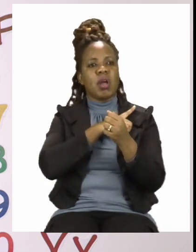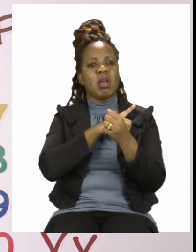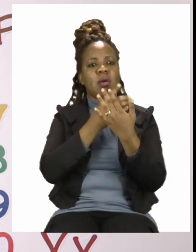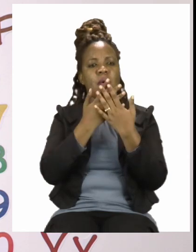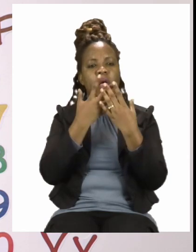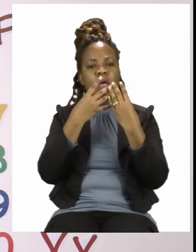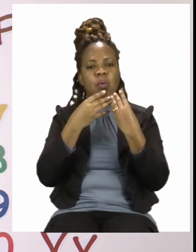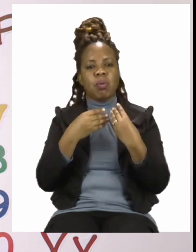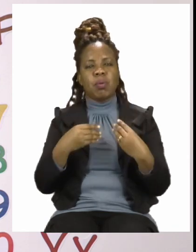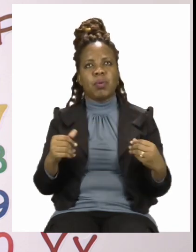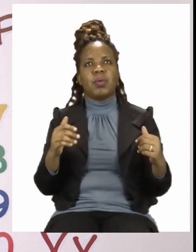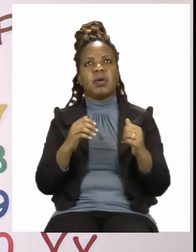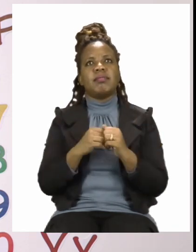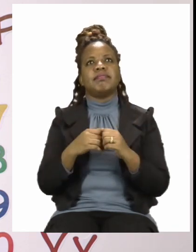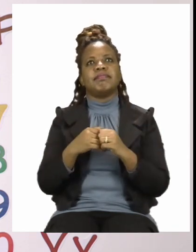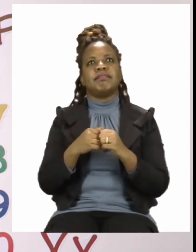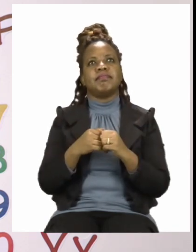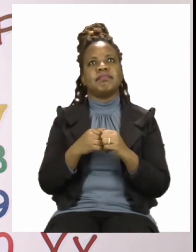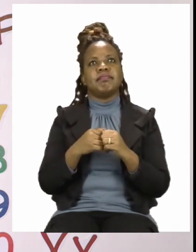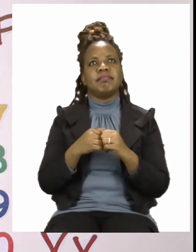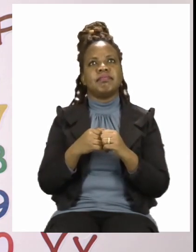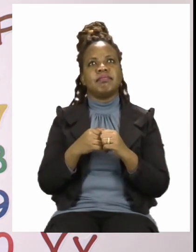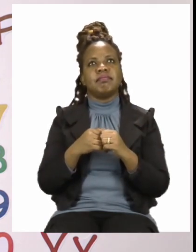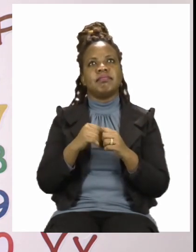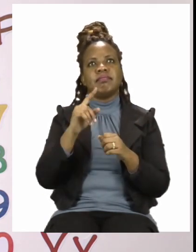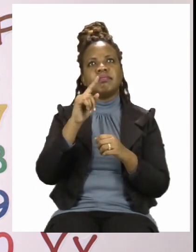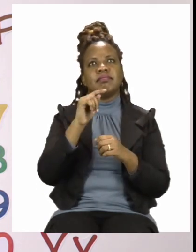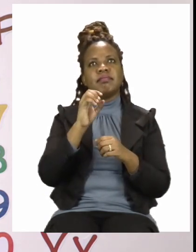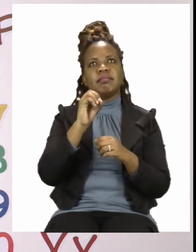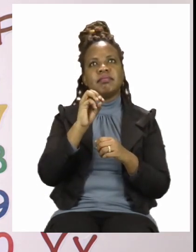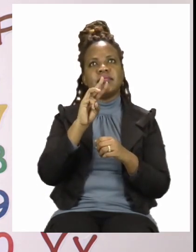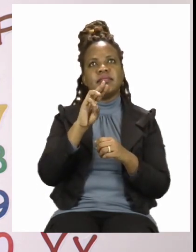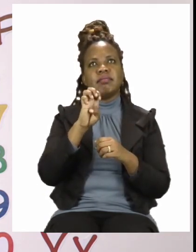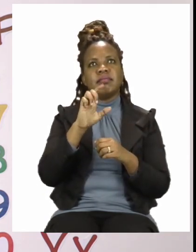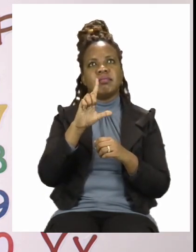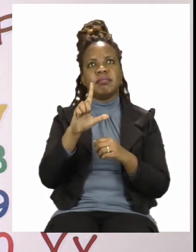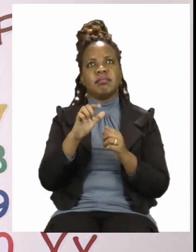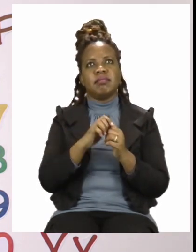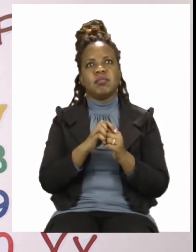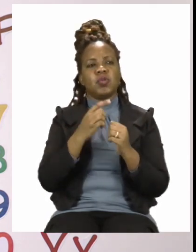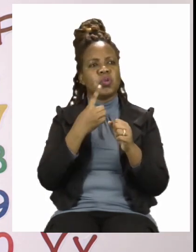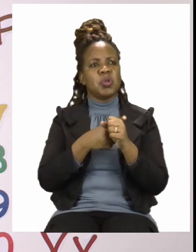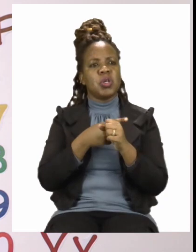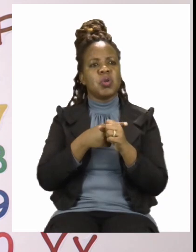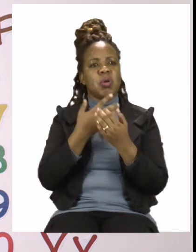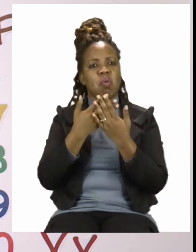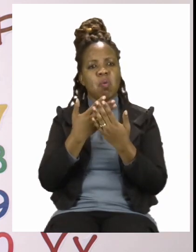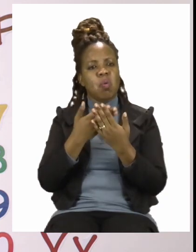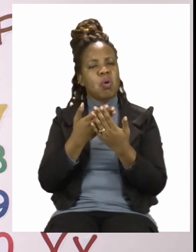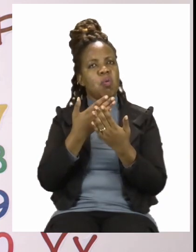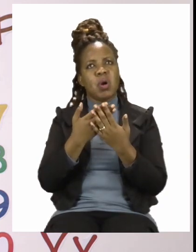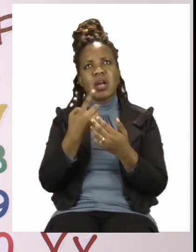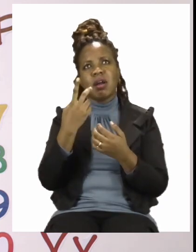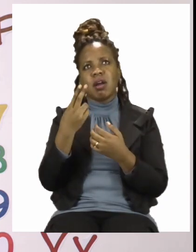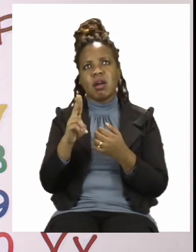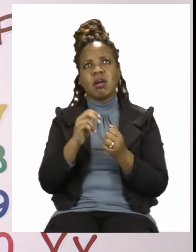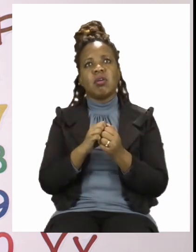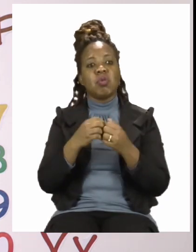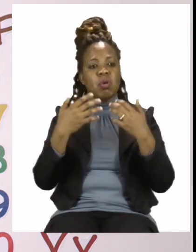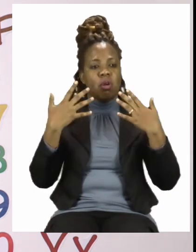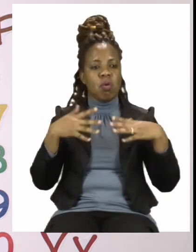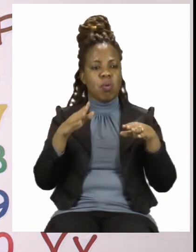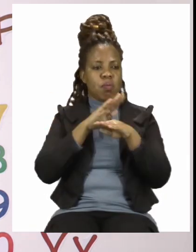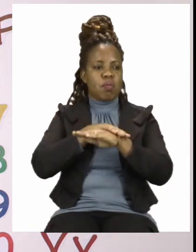we use it. That also means that a towel must not always be wet. So when you are done with your towel and you